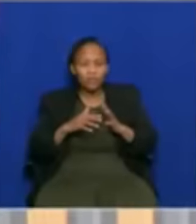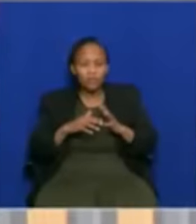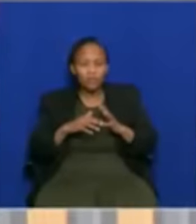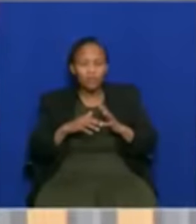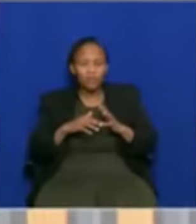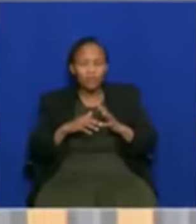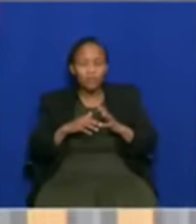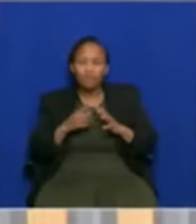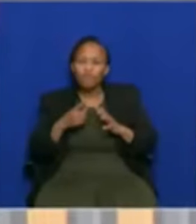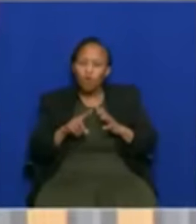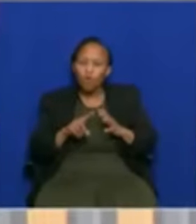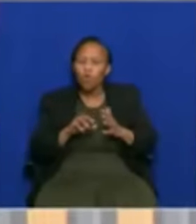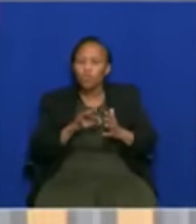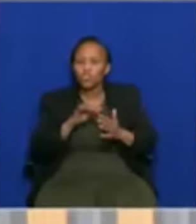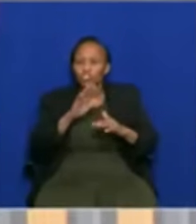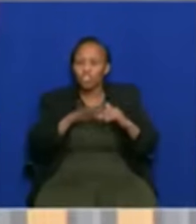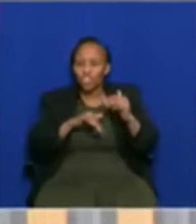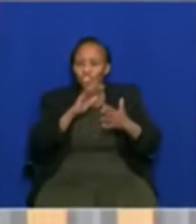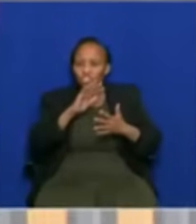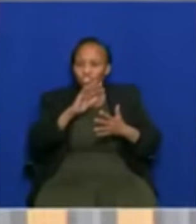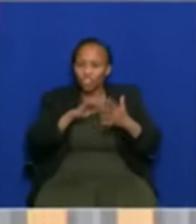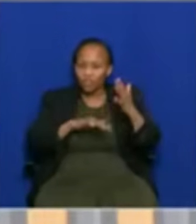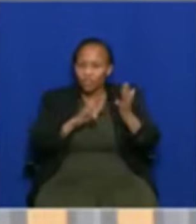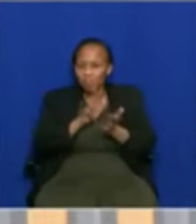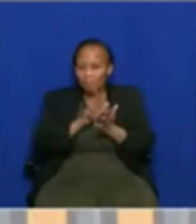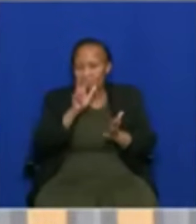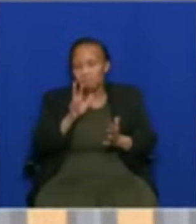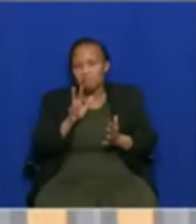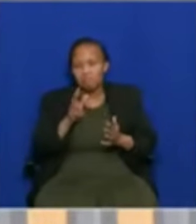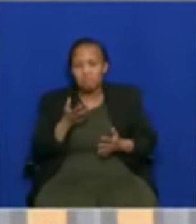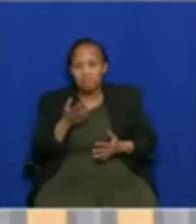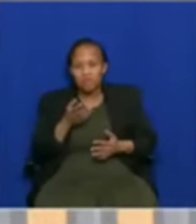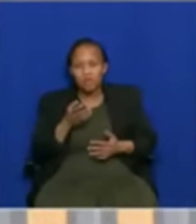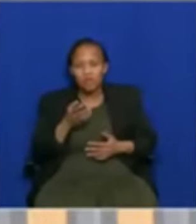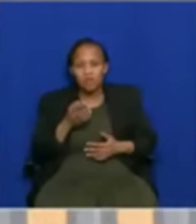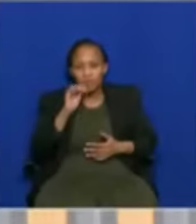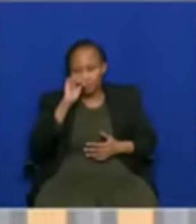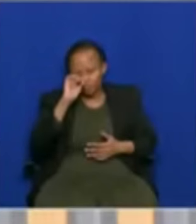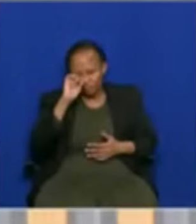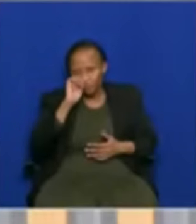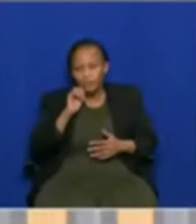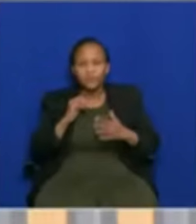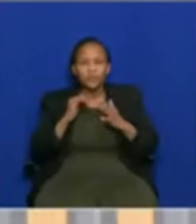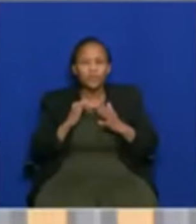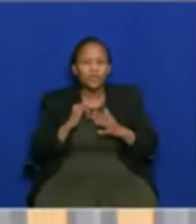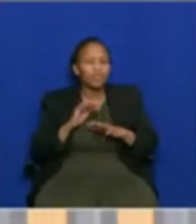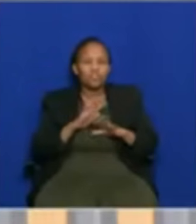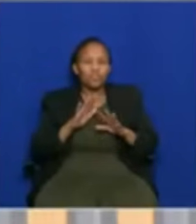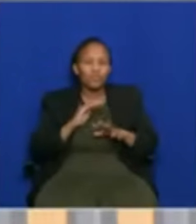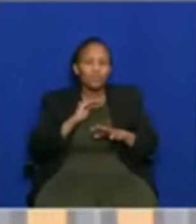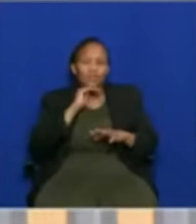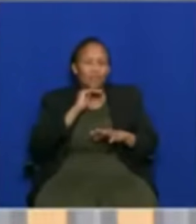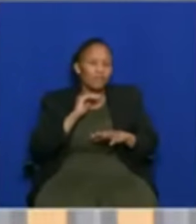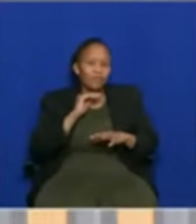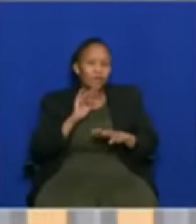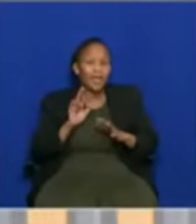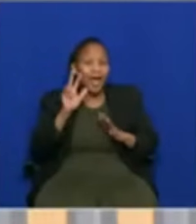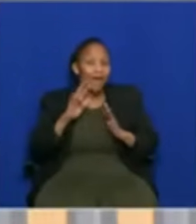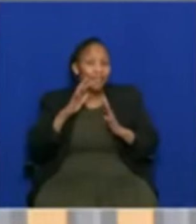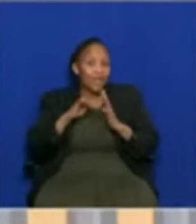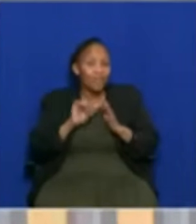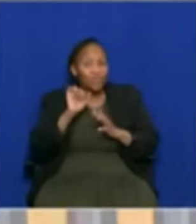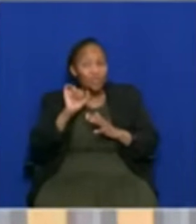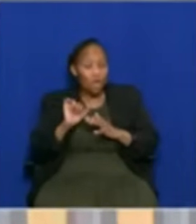it's simply not good enough that you have it attached to your affidavit, and the charge sheet is attached